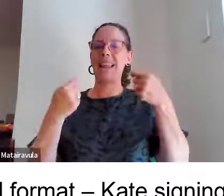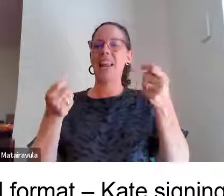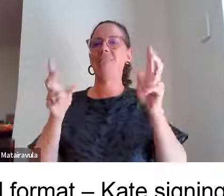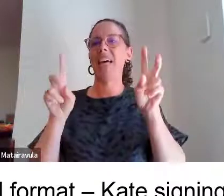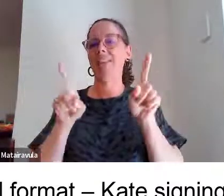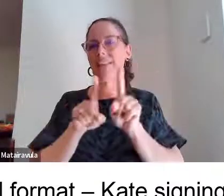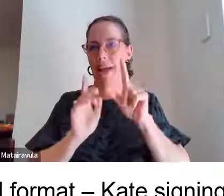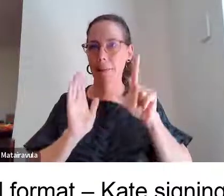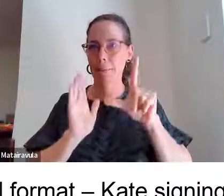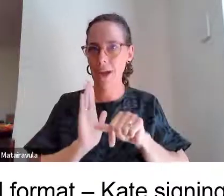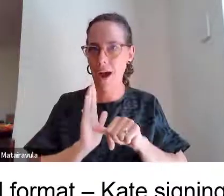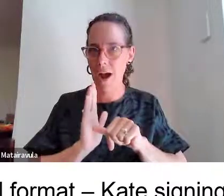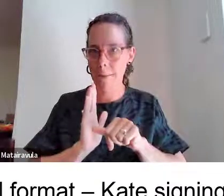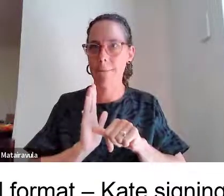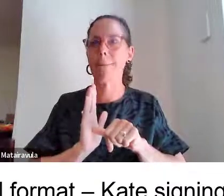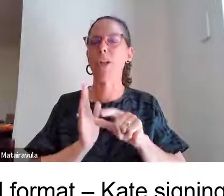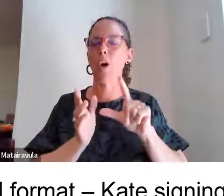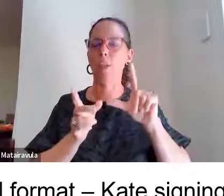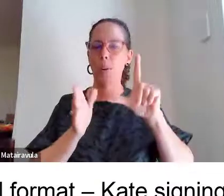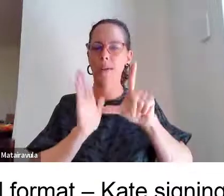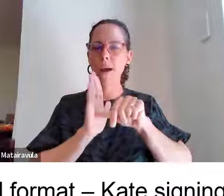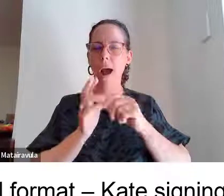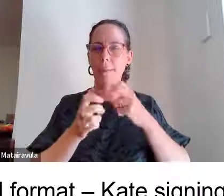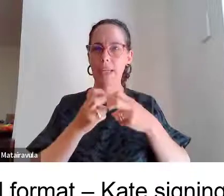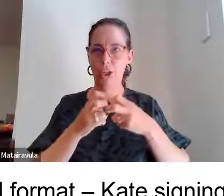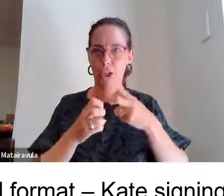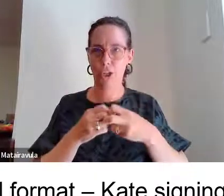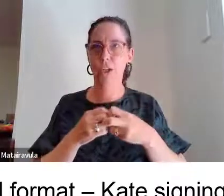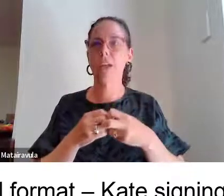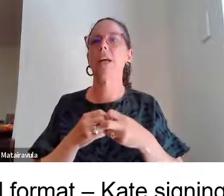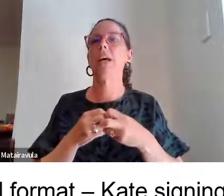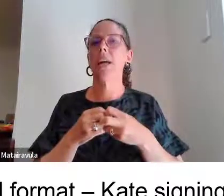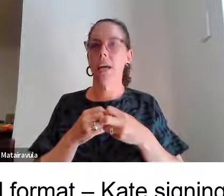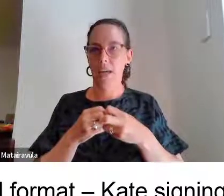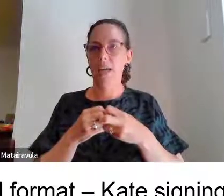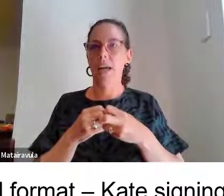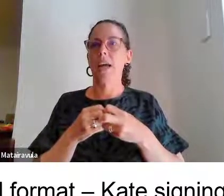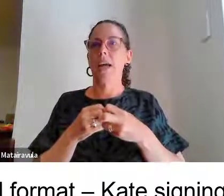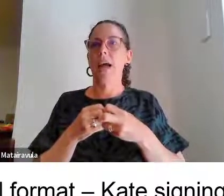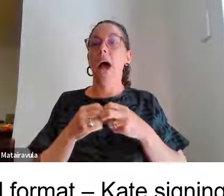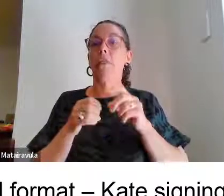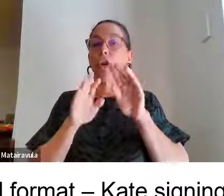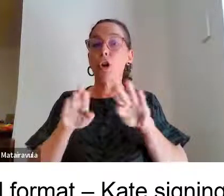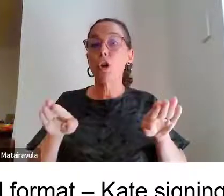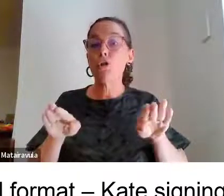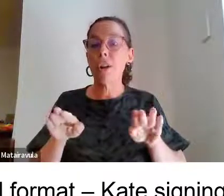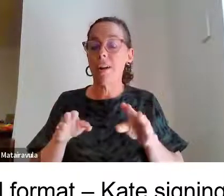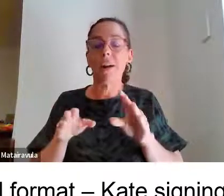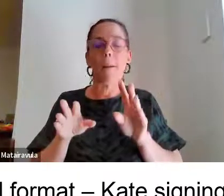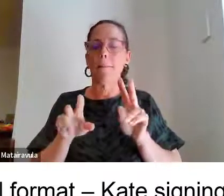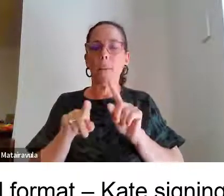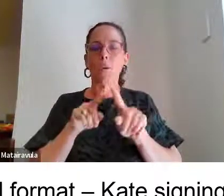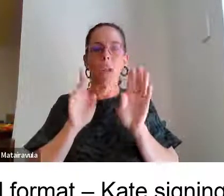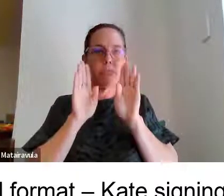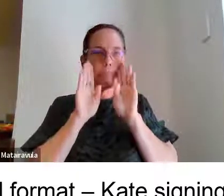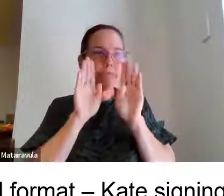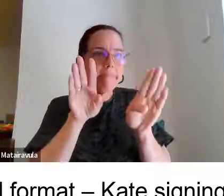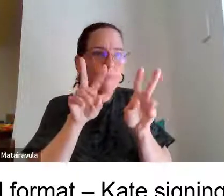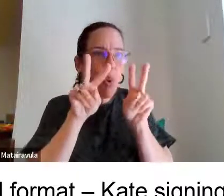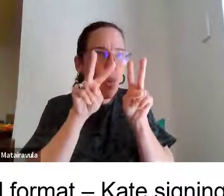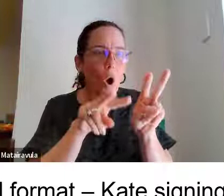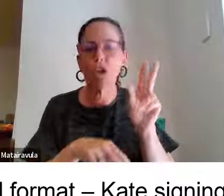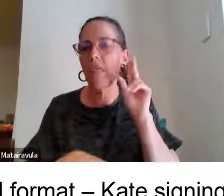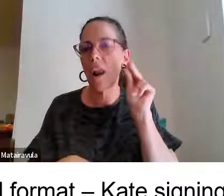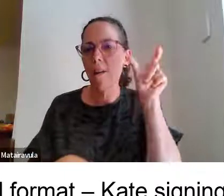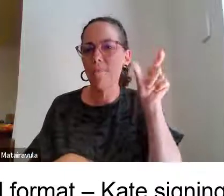for us to actually sync our delivery was a little bit of a challenge. So there was a little bit of a timing issue, a little bit of latency. So,